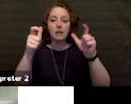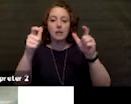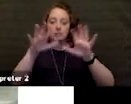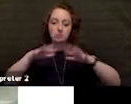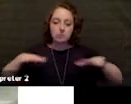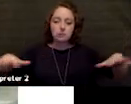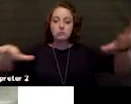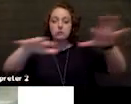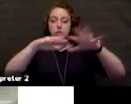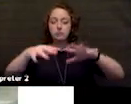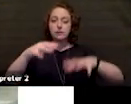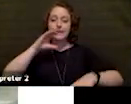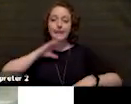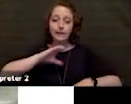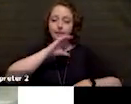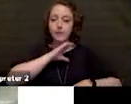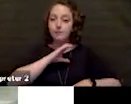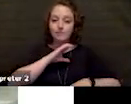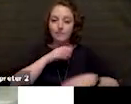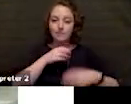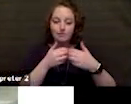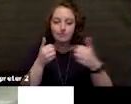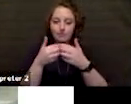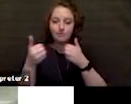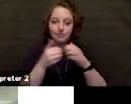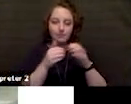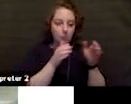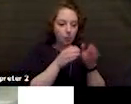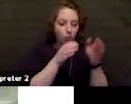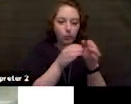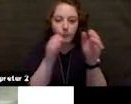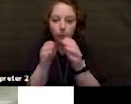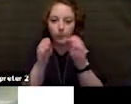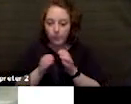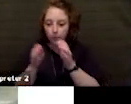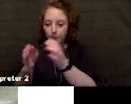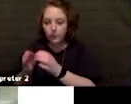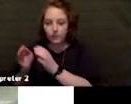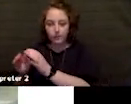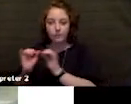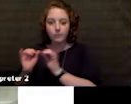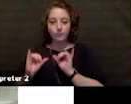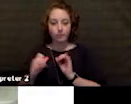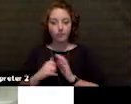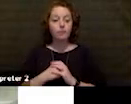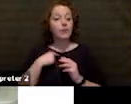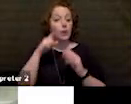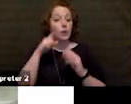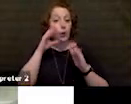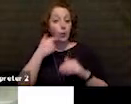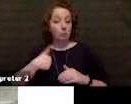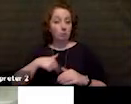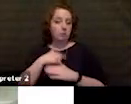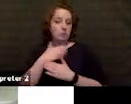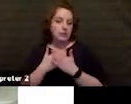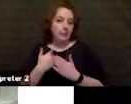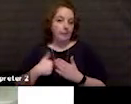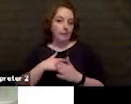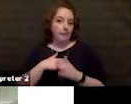really fascinating building, and I'm hoping that that some of us at least can take a tour of it one day.